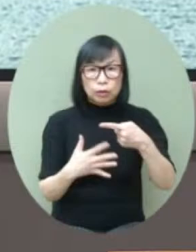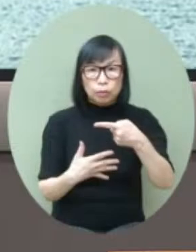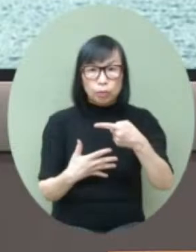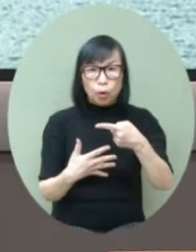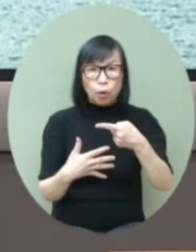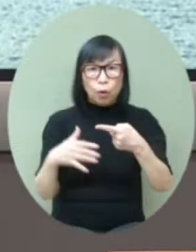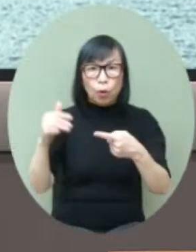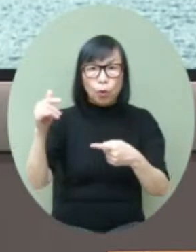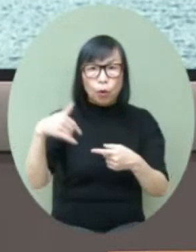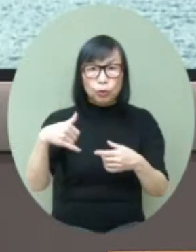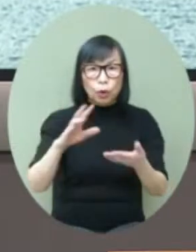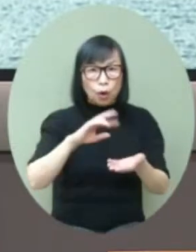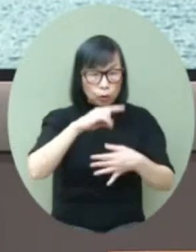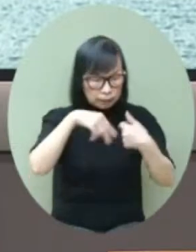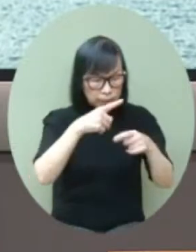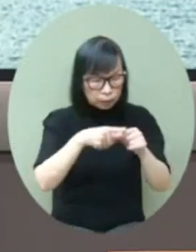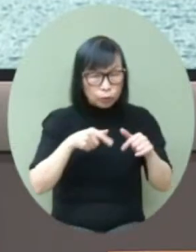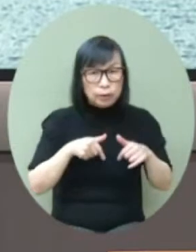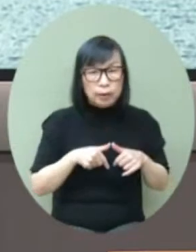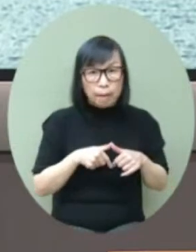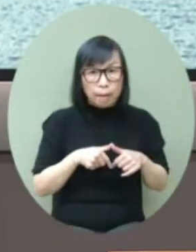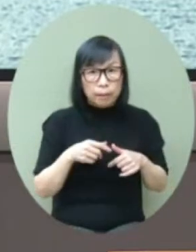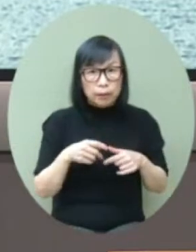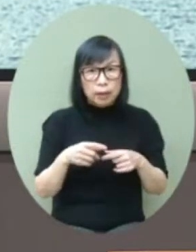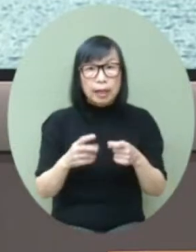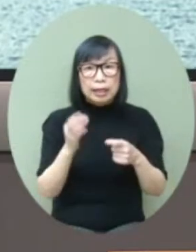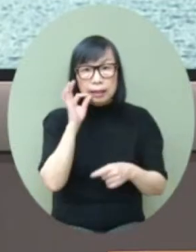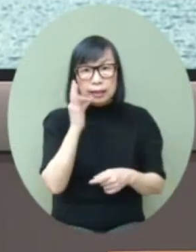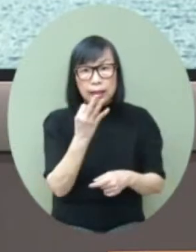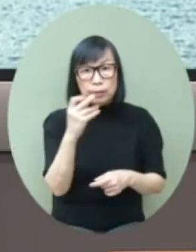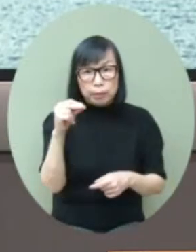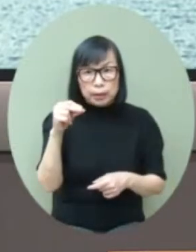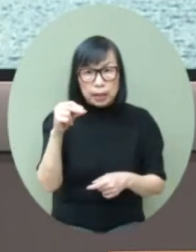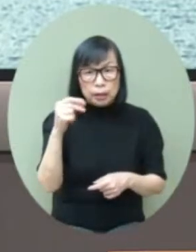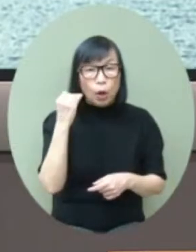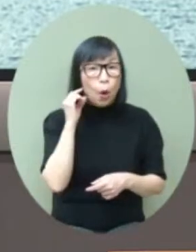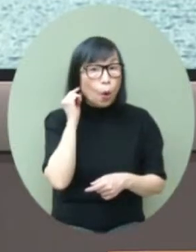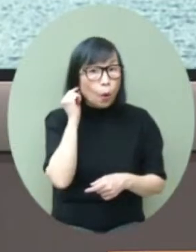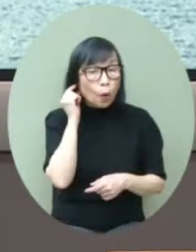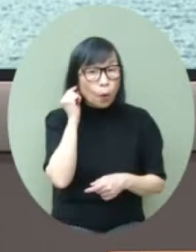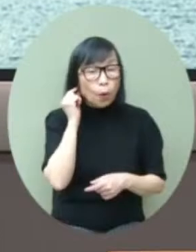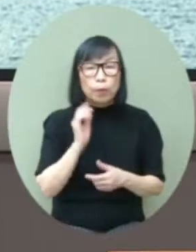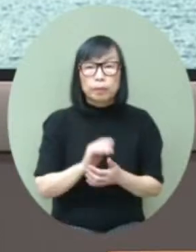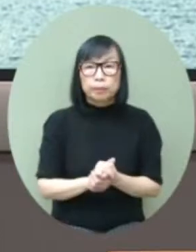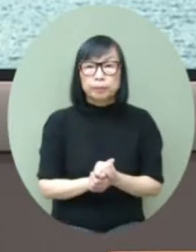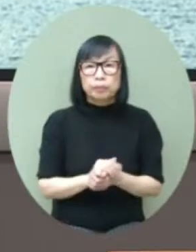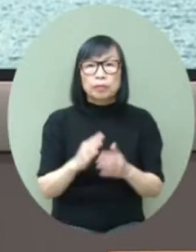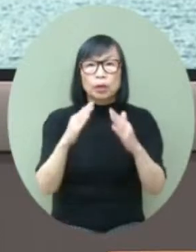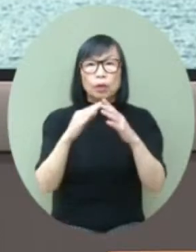12838 on January 5th. The person has been sent to the quarantine center, a female 37 years of age.